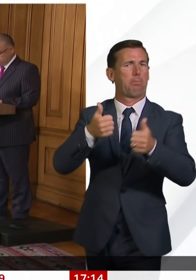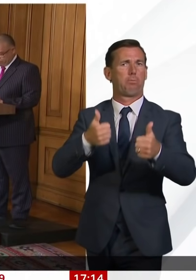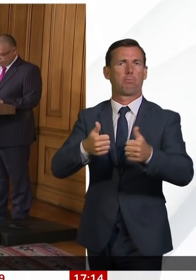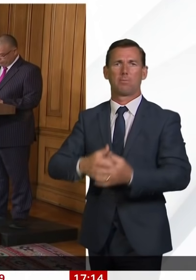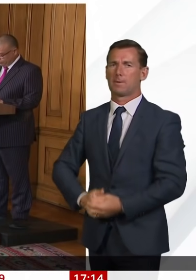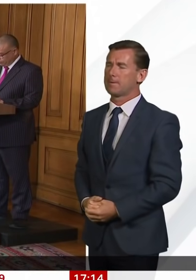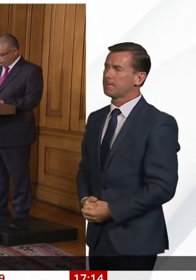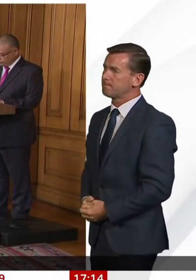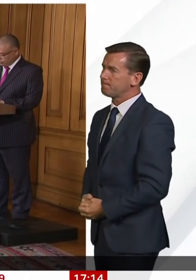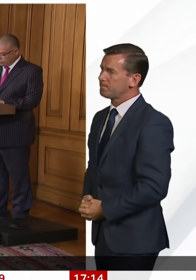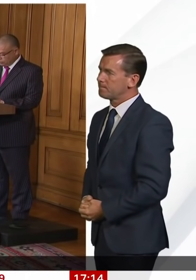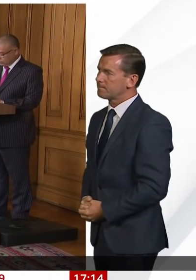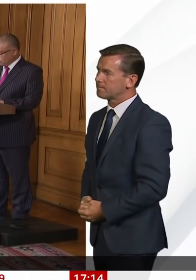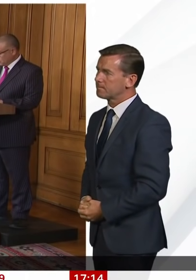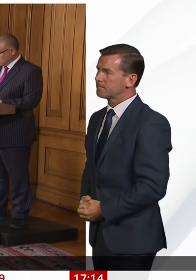please.